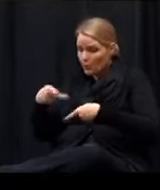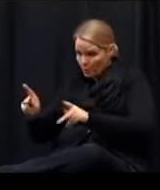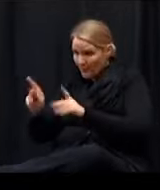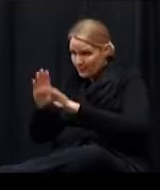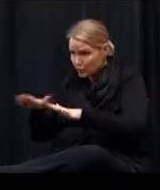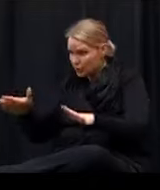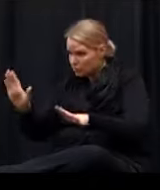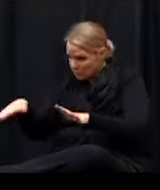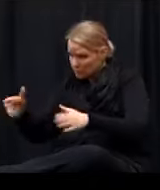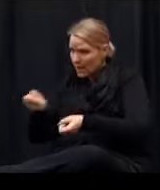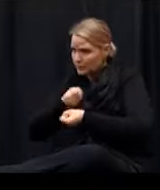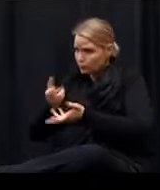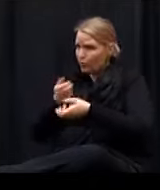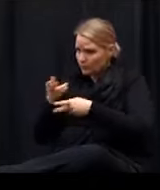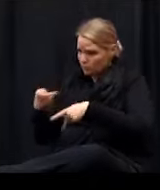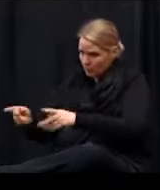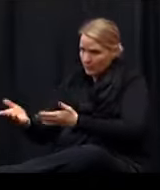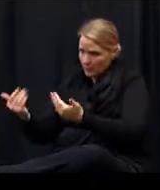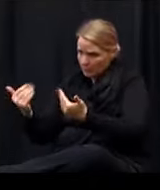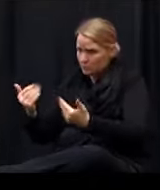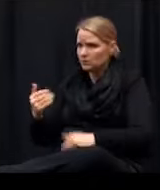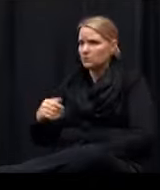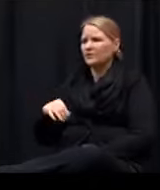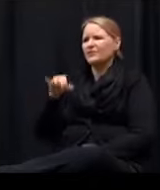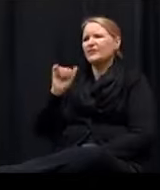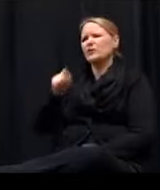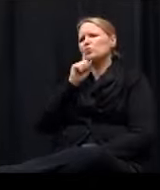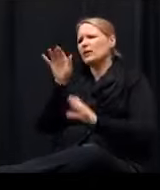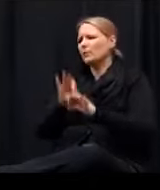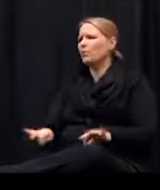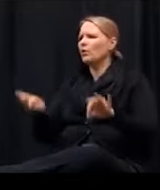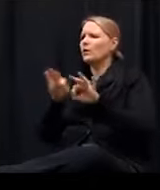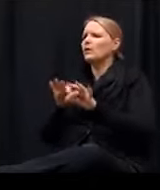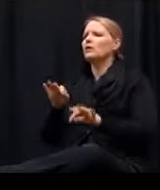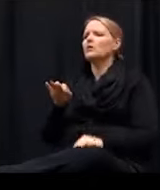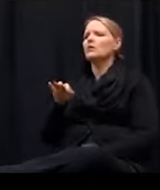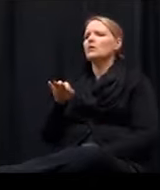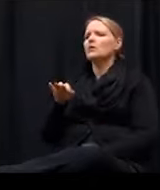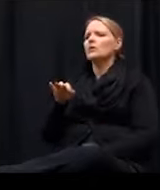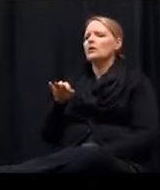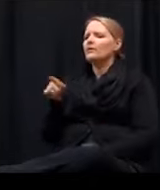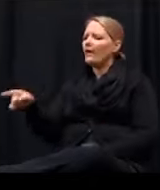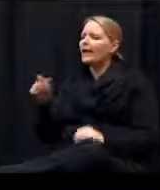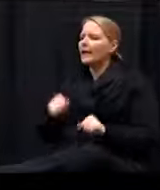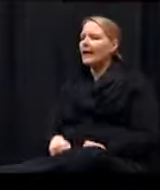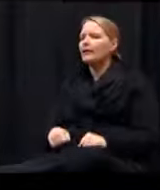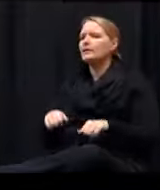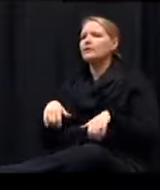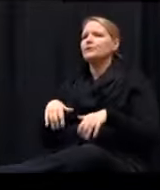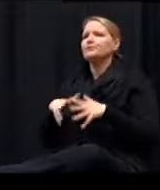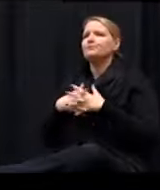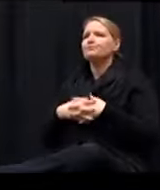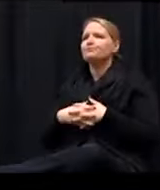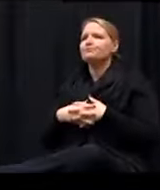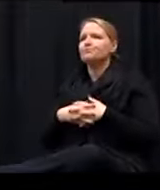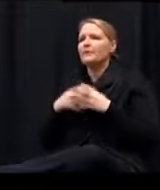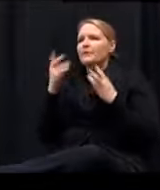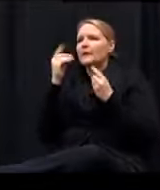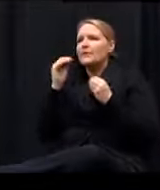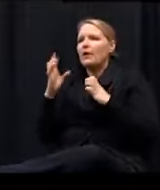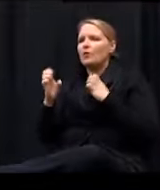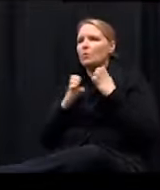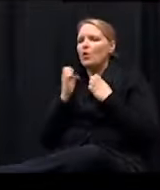able to express their emotions. This is a really big thing, and sit with it if they're having a hard time, or looking at other ways